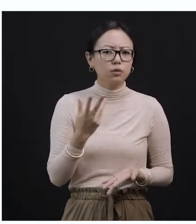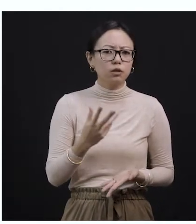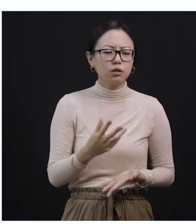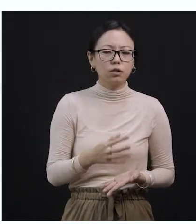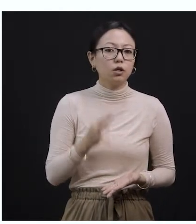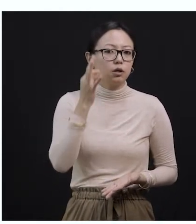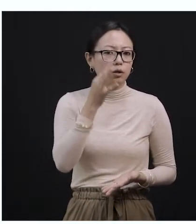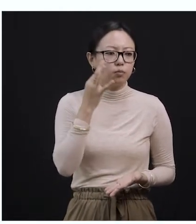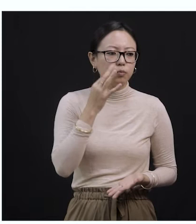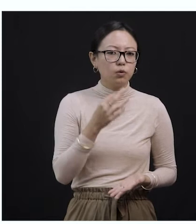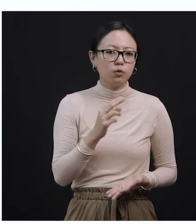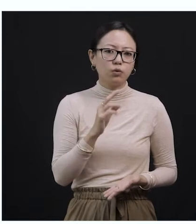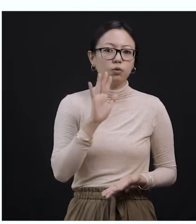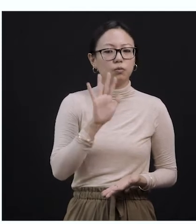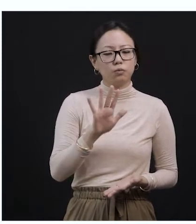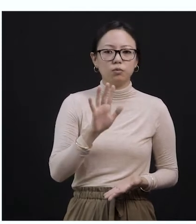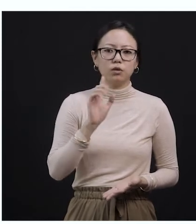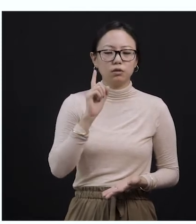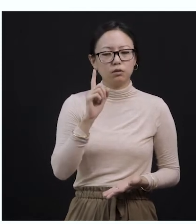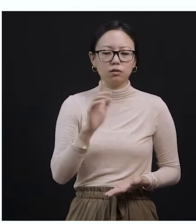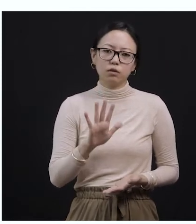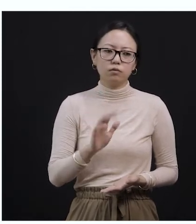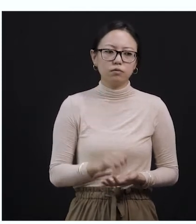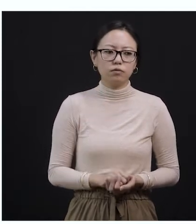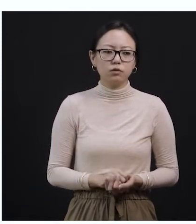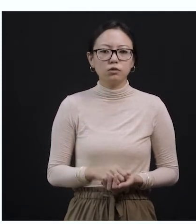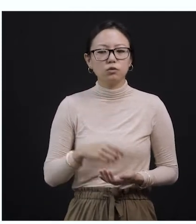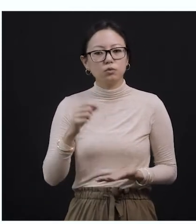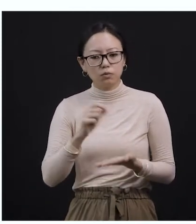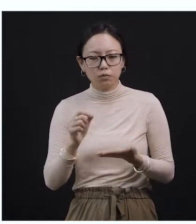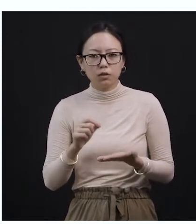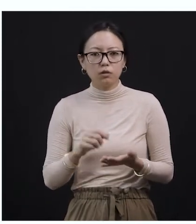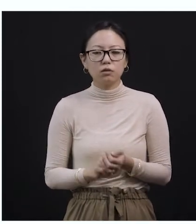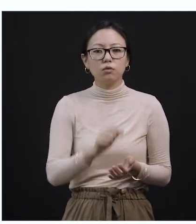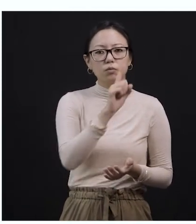combine 1 and 3, we get 13. All right?